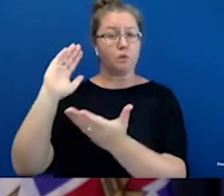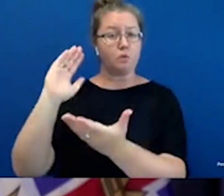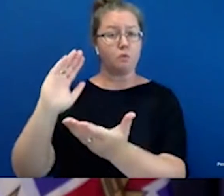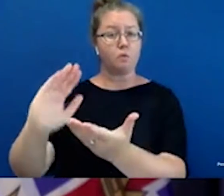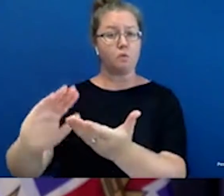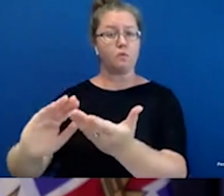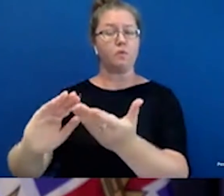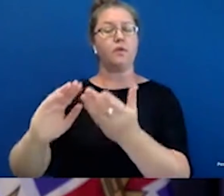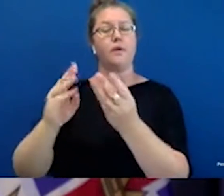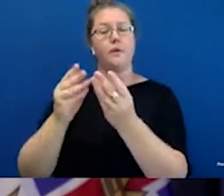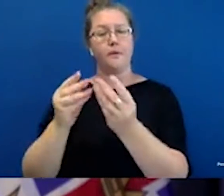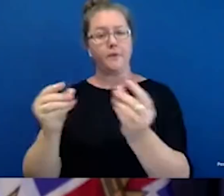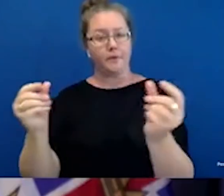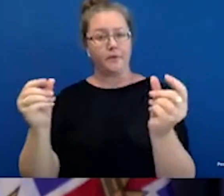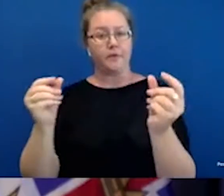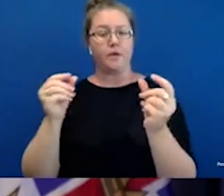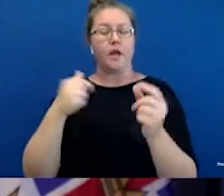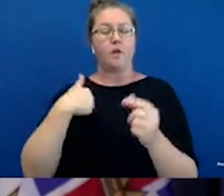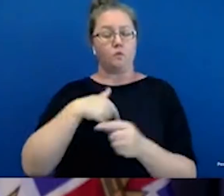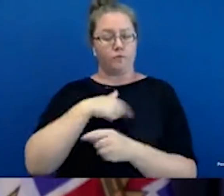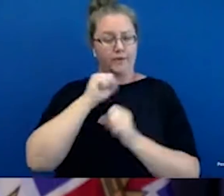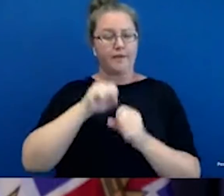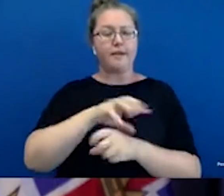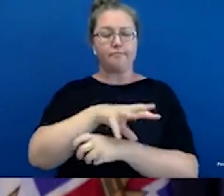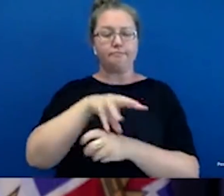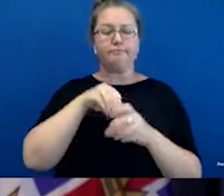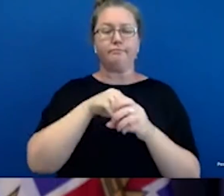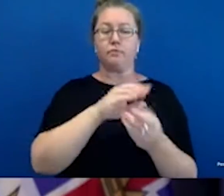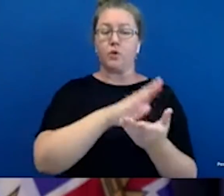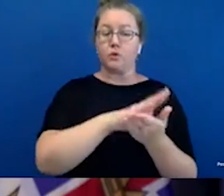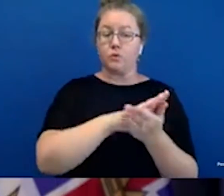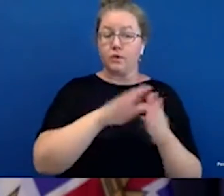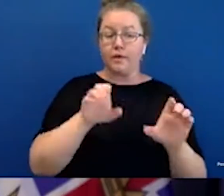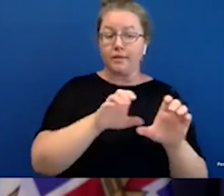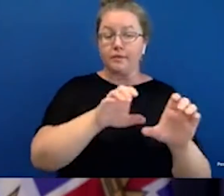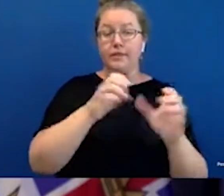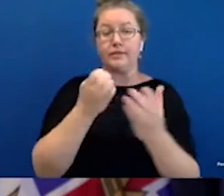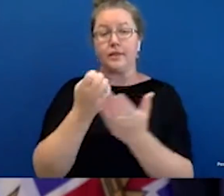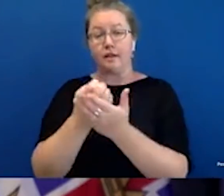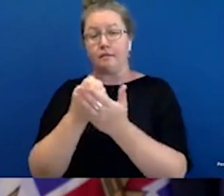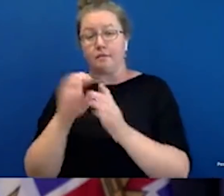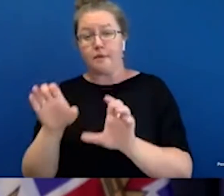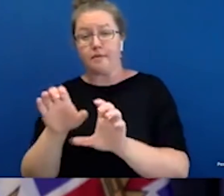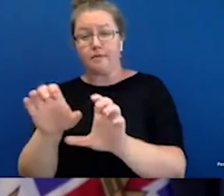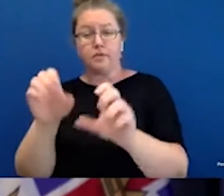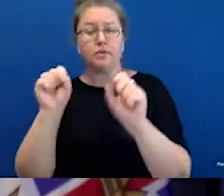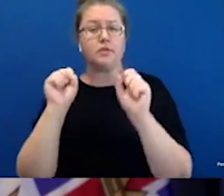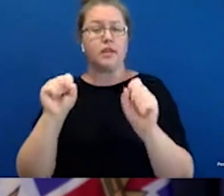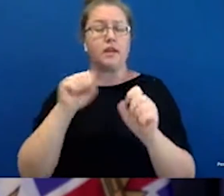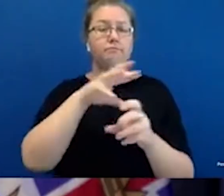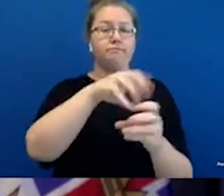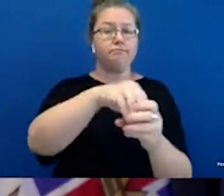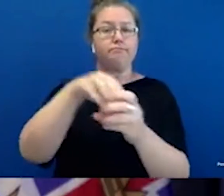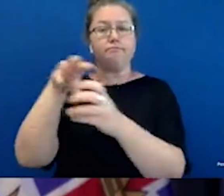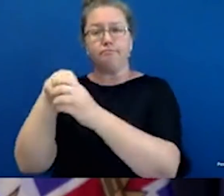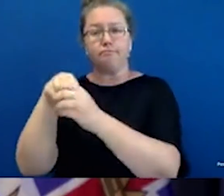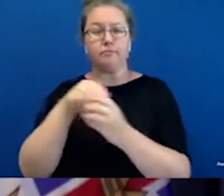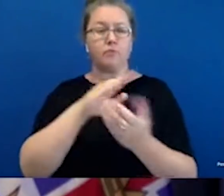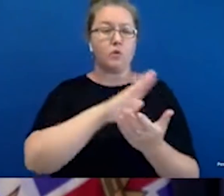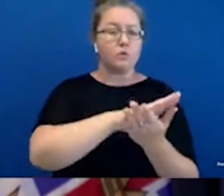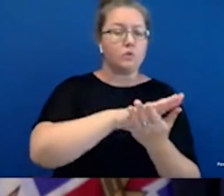us to engage in those important social and economic activities and school activities that we